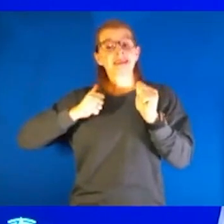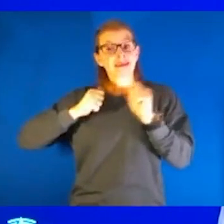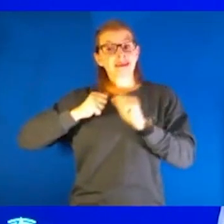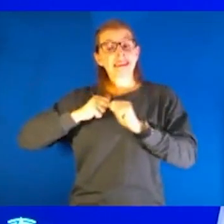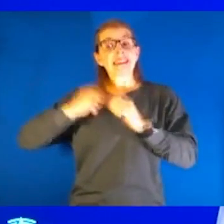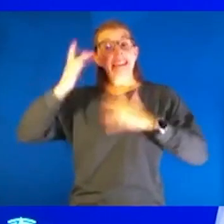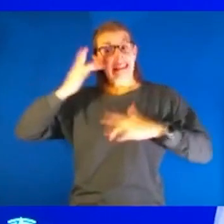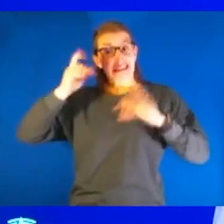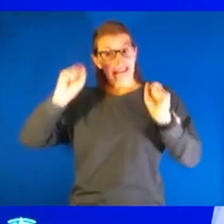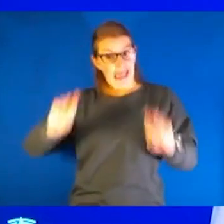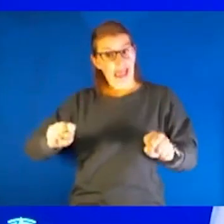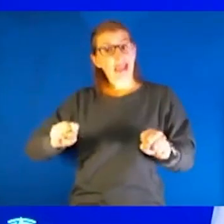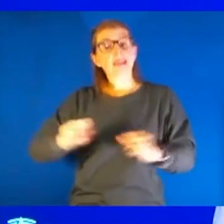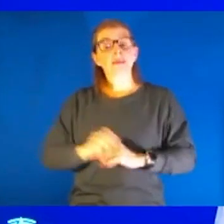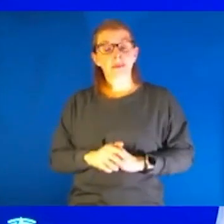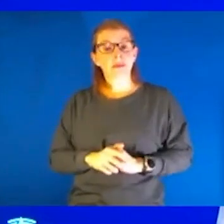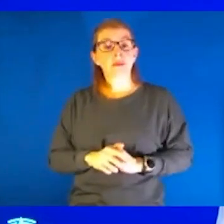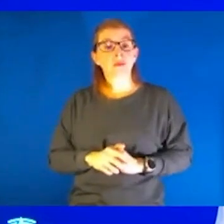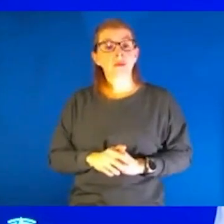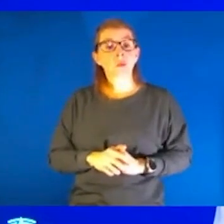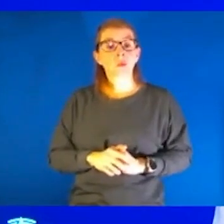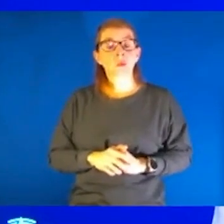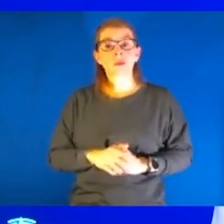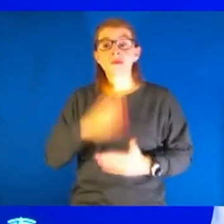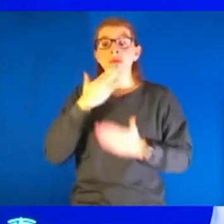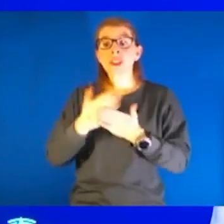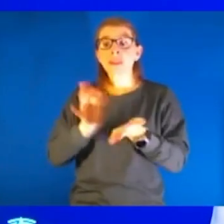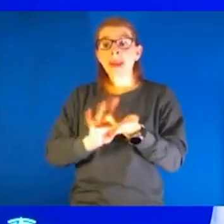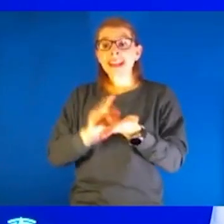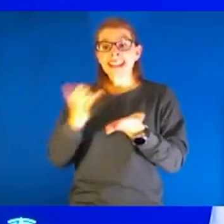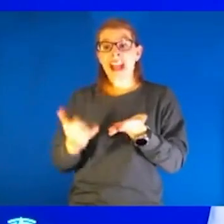good drugs now to treat it, but the